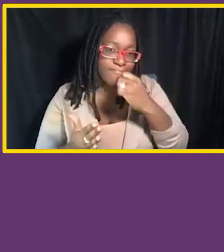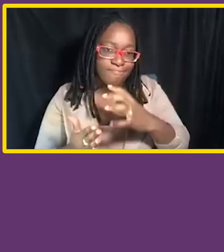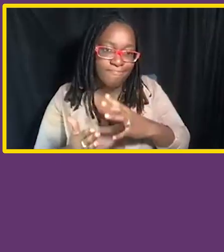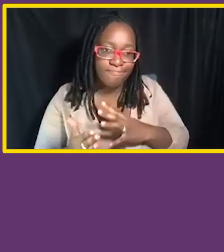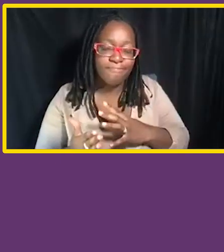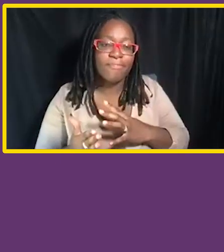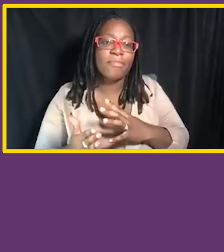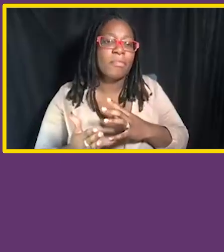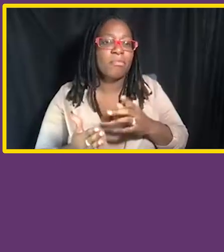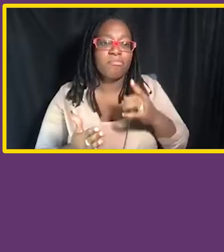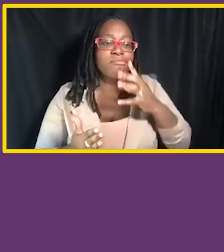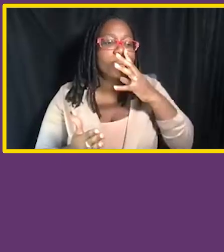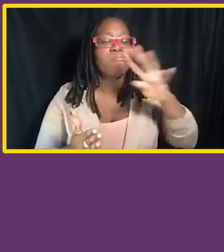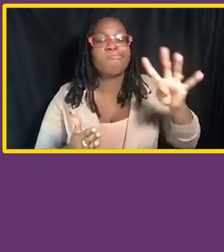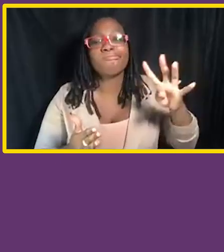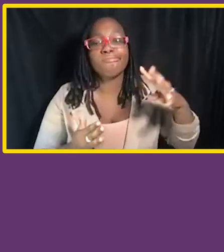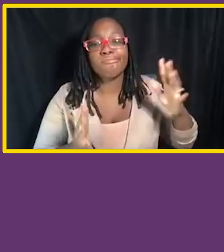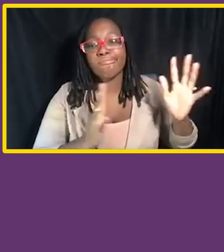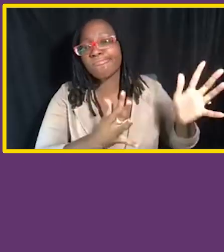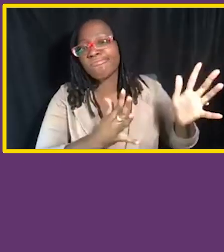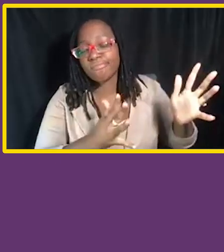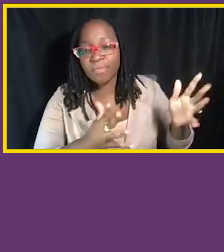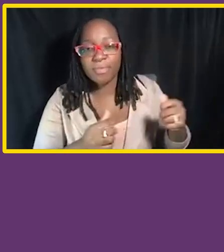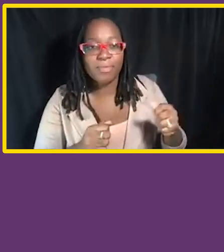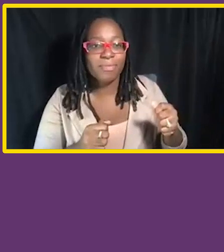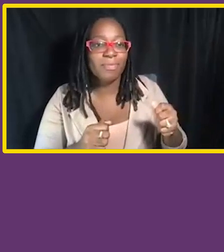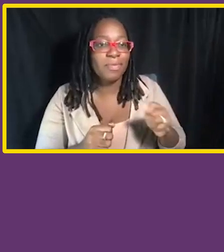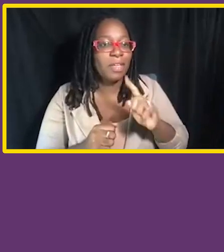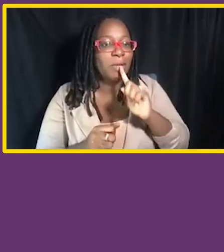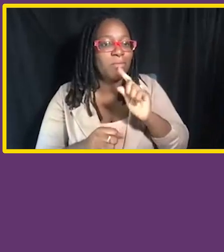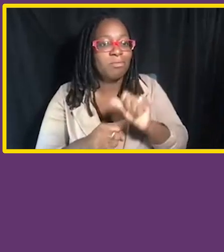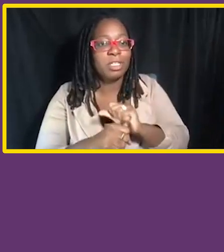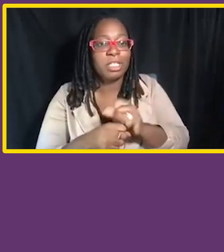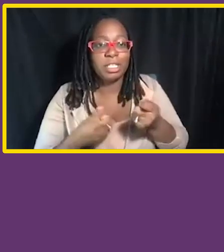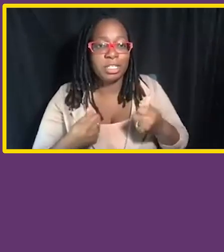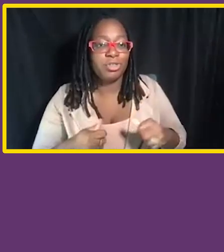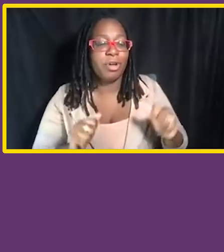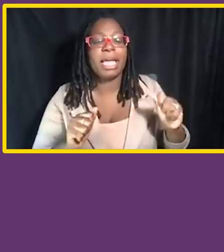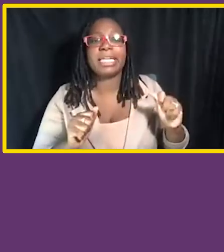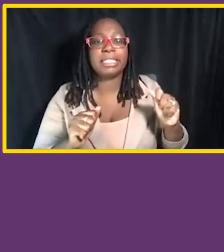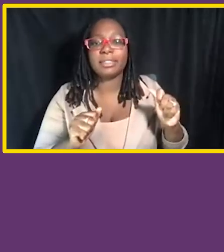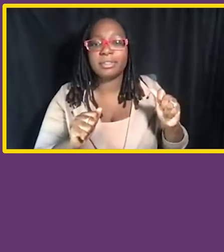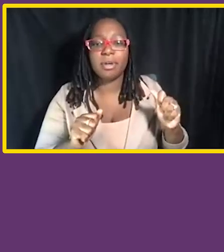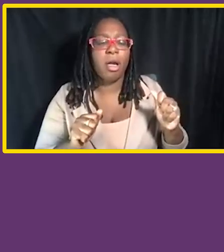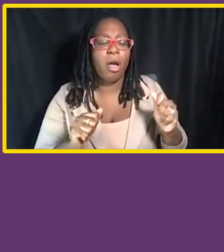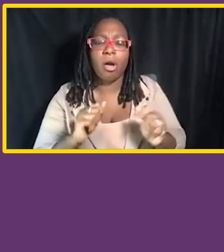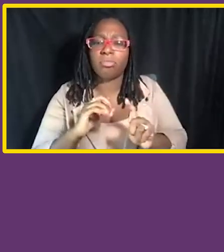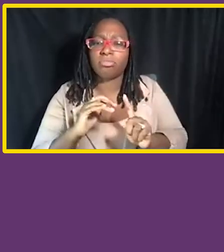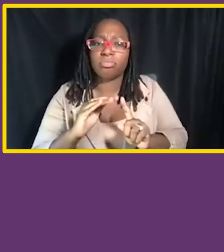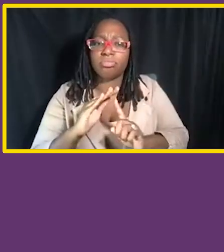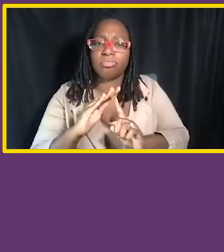of our society, disenfranchising them, even so far as considering them not